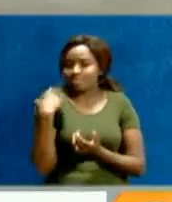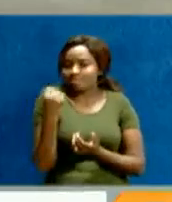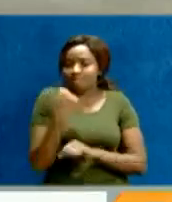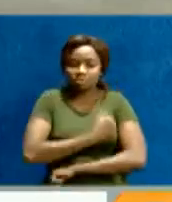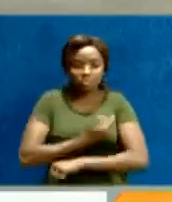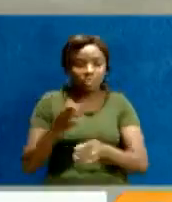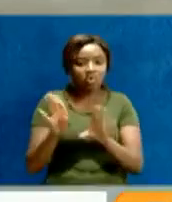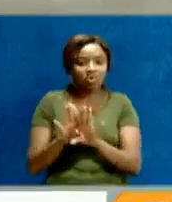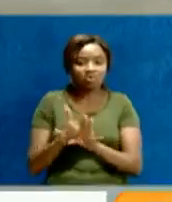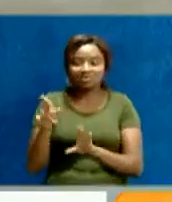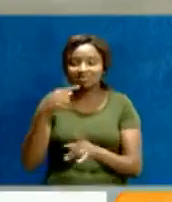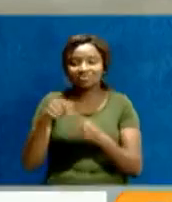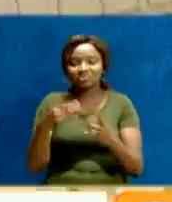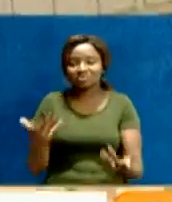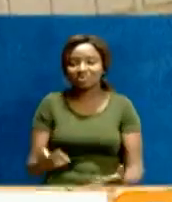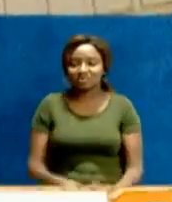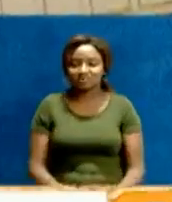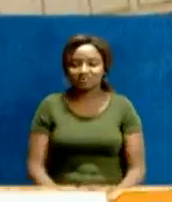Raquel Muigai tells us more.